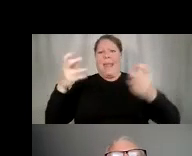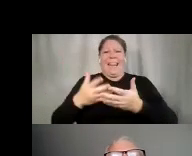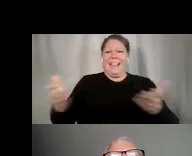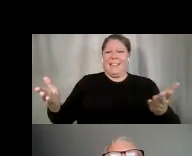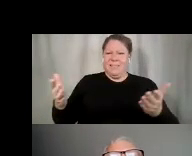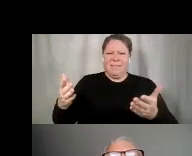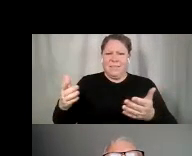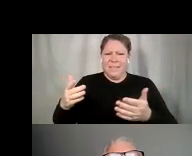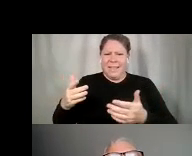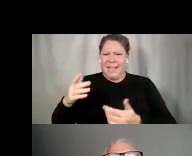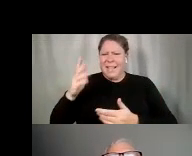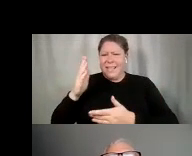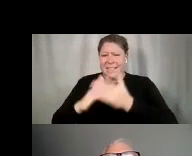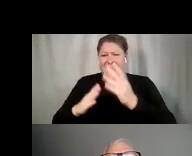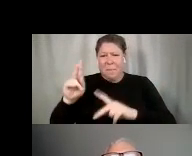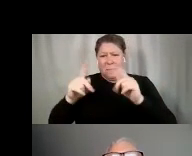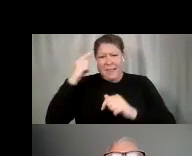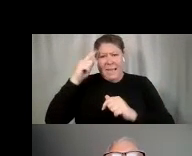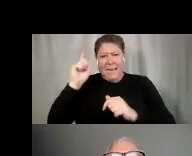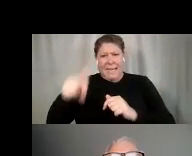that level of complexity.